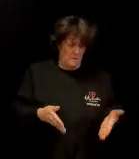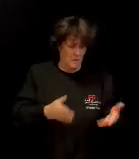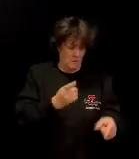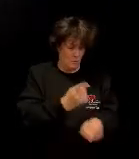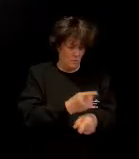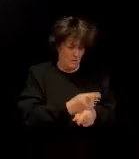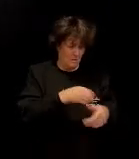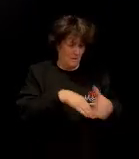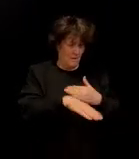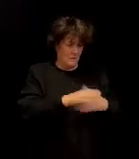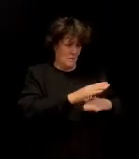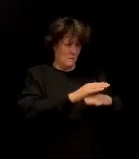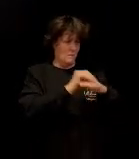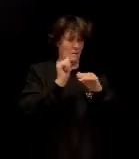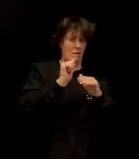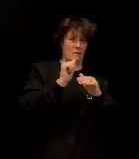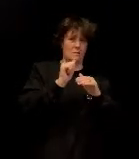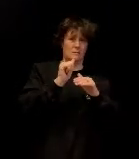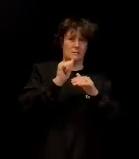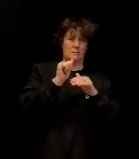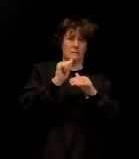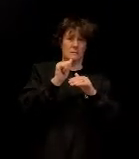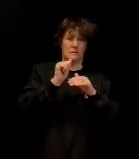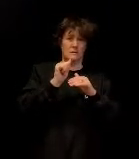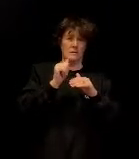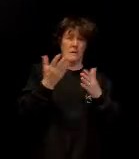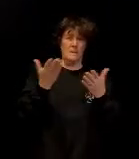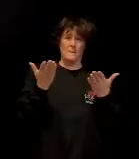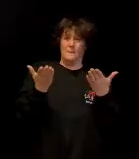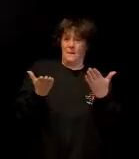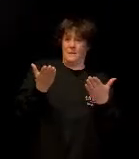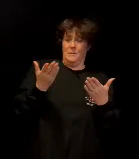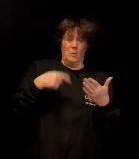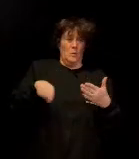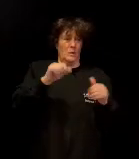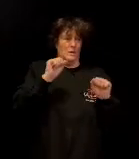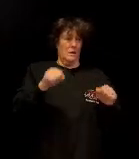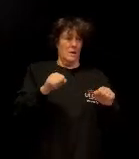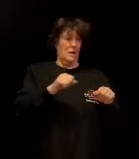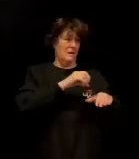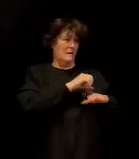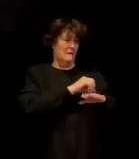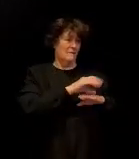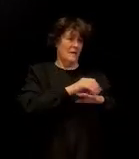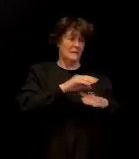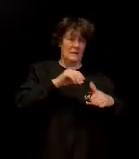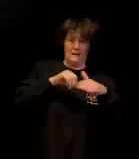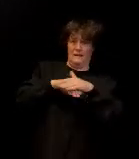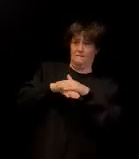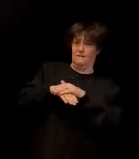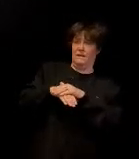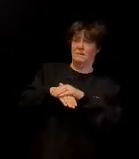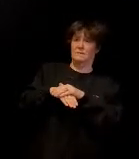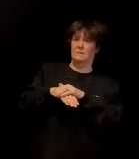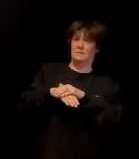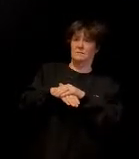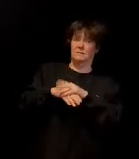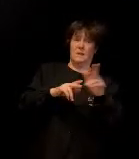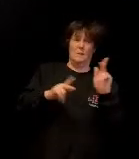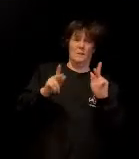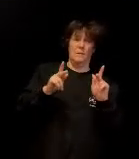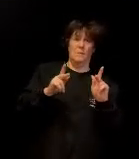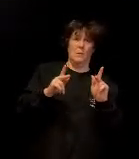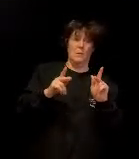of our callings together, Lord. May we affect the community we serve. May we affect the